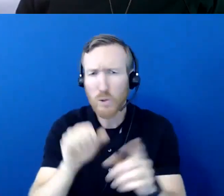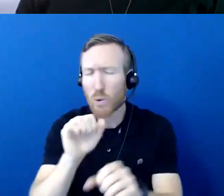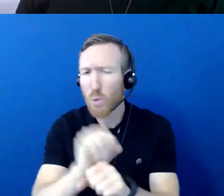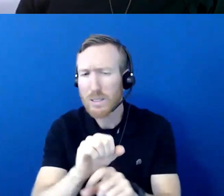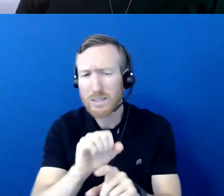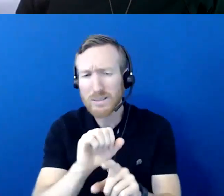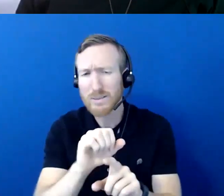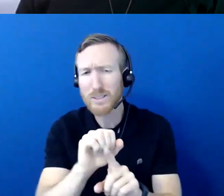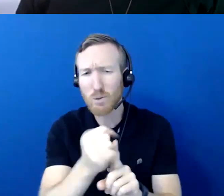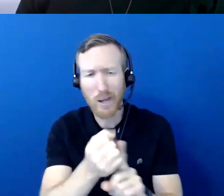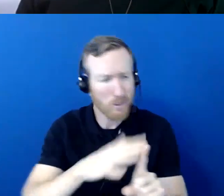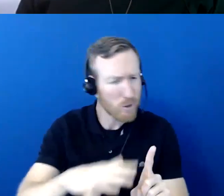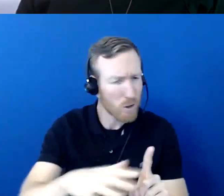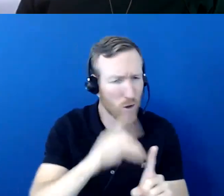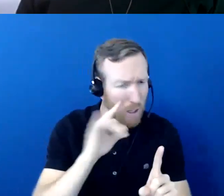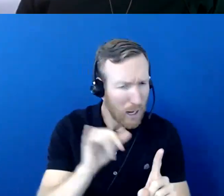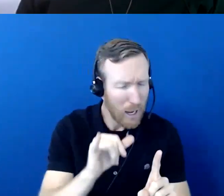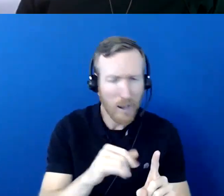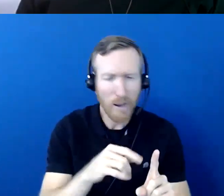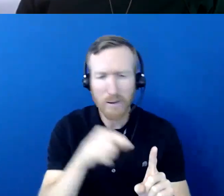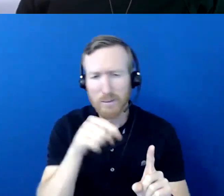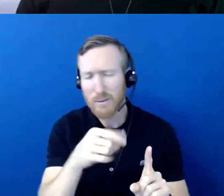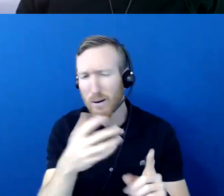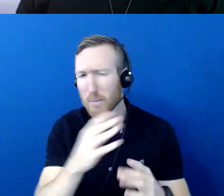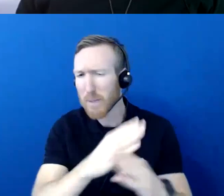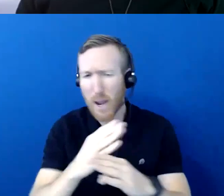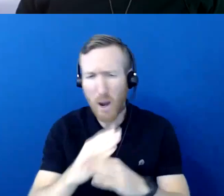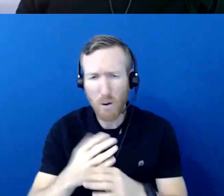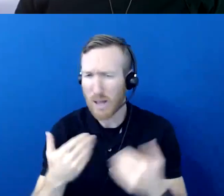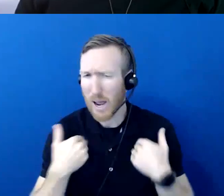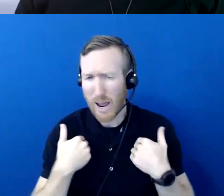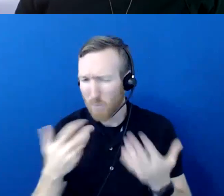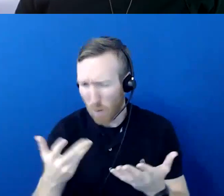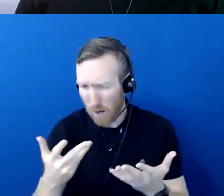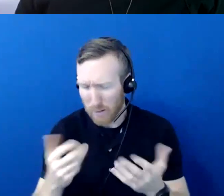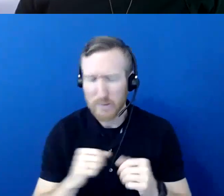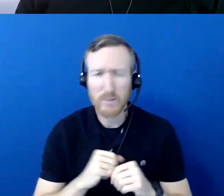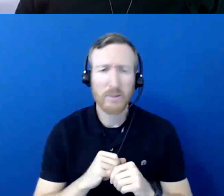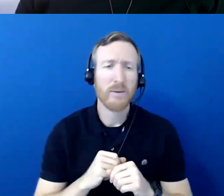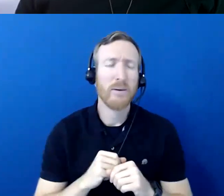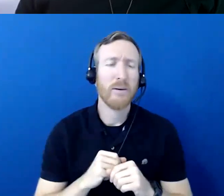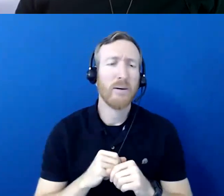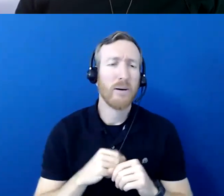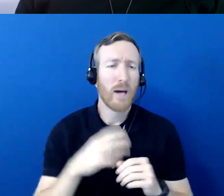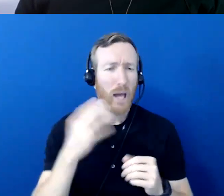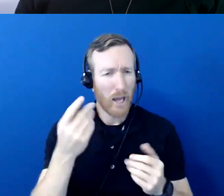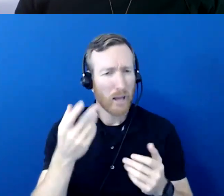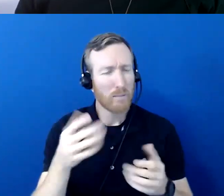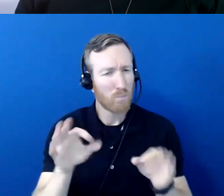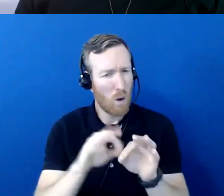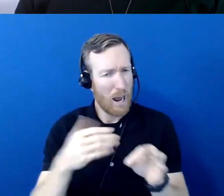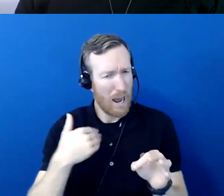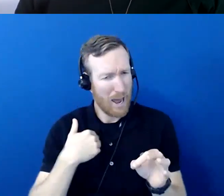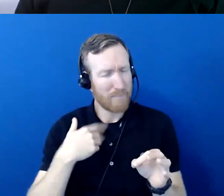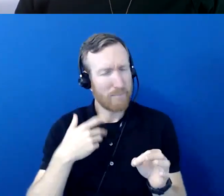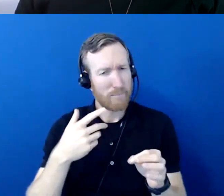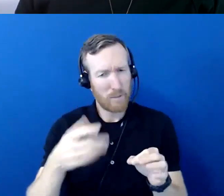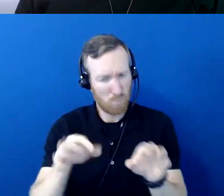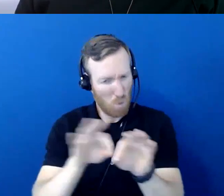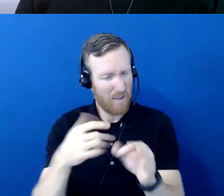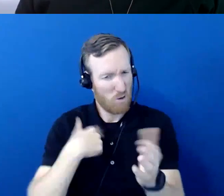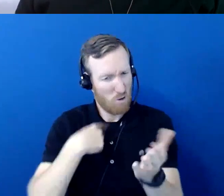we start to think about the barriers we are facing, and then where we can start having those conversations